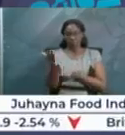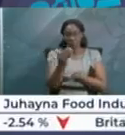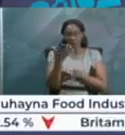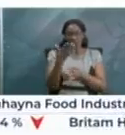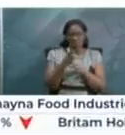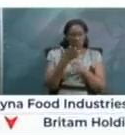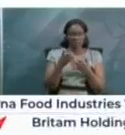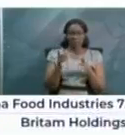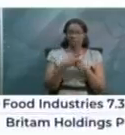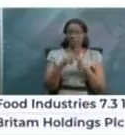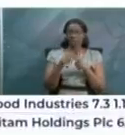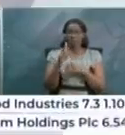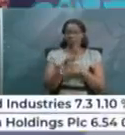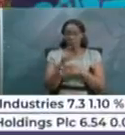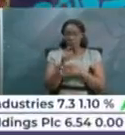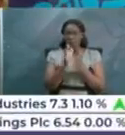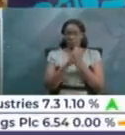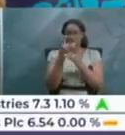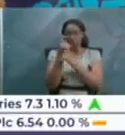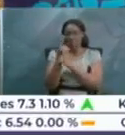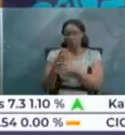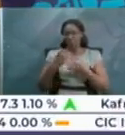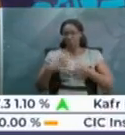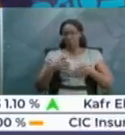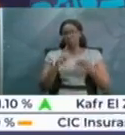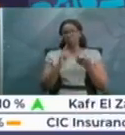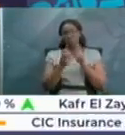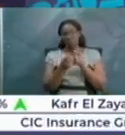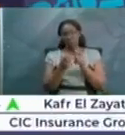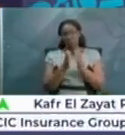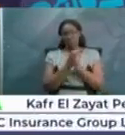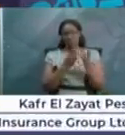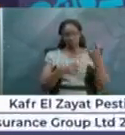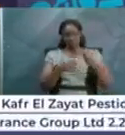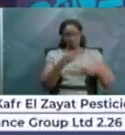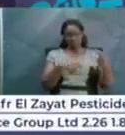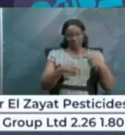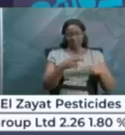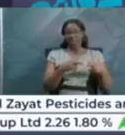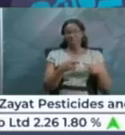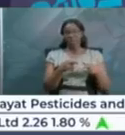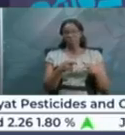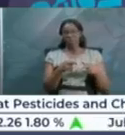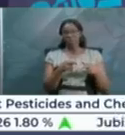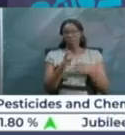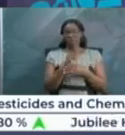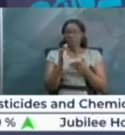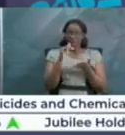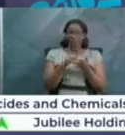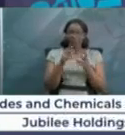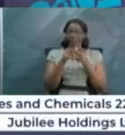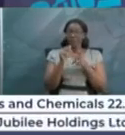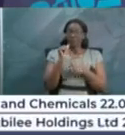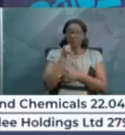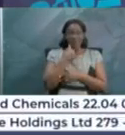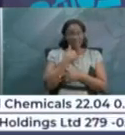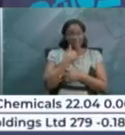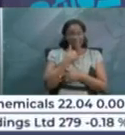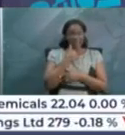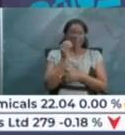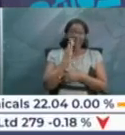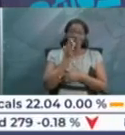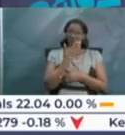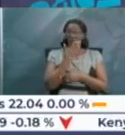actually uses this with other tailors to actually change them and recycle them, for lack of a better word, into very nice,